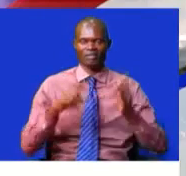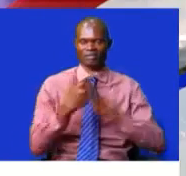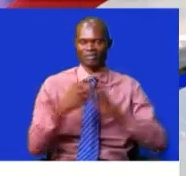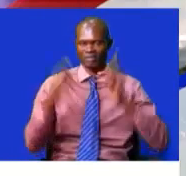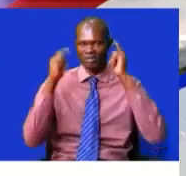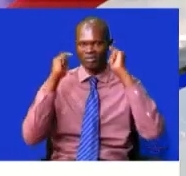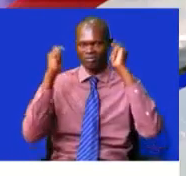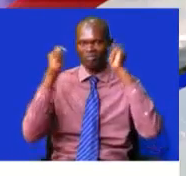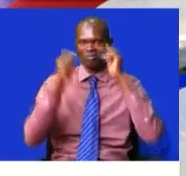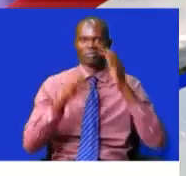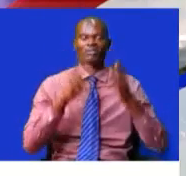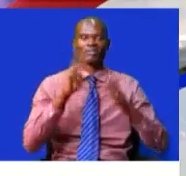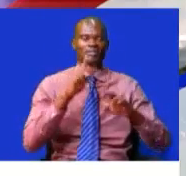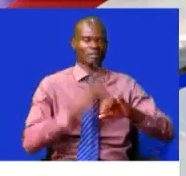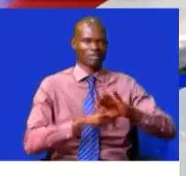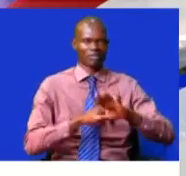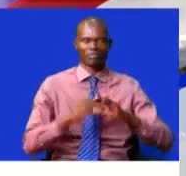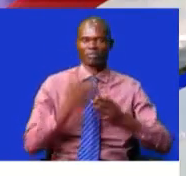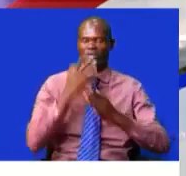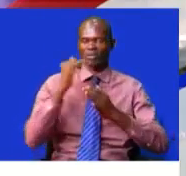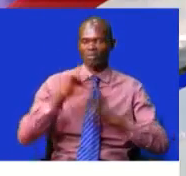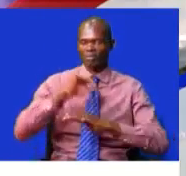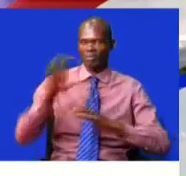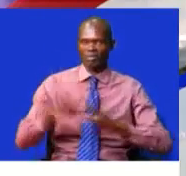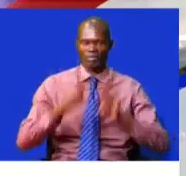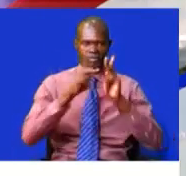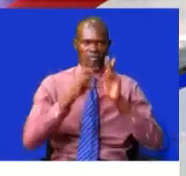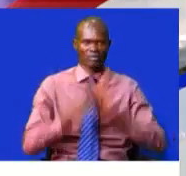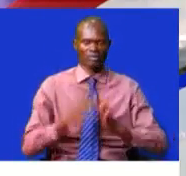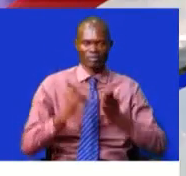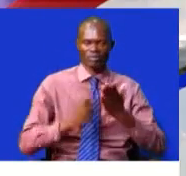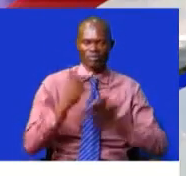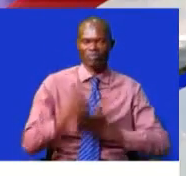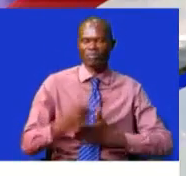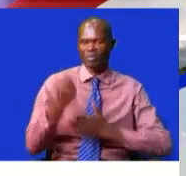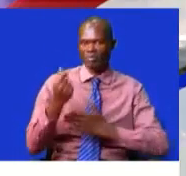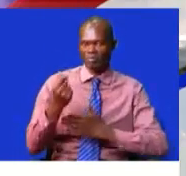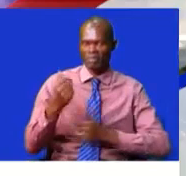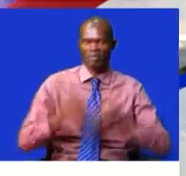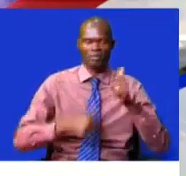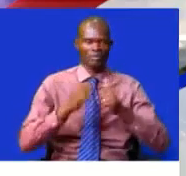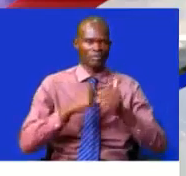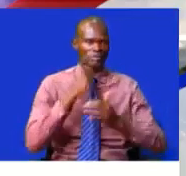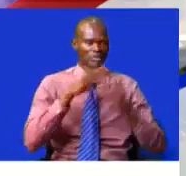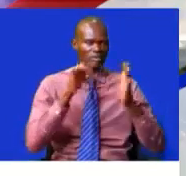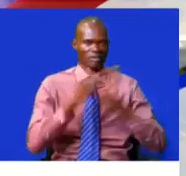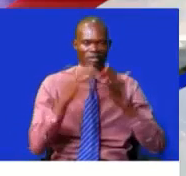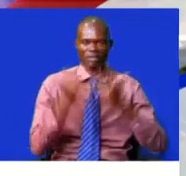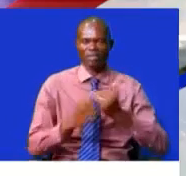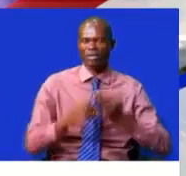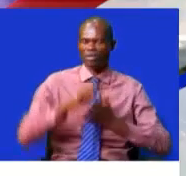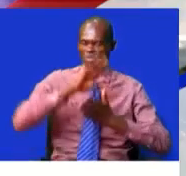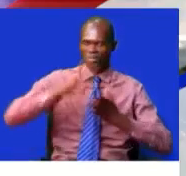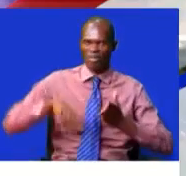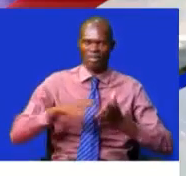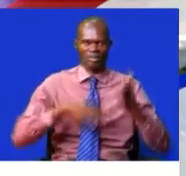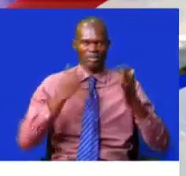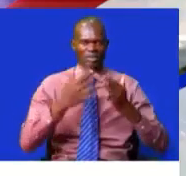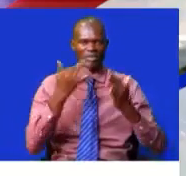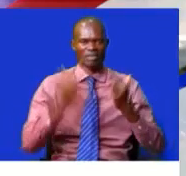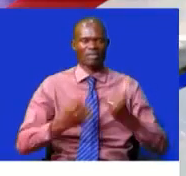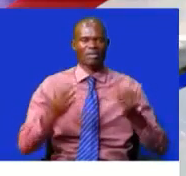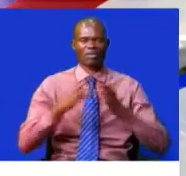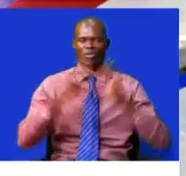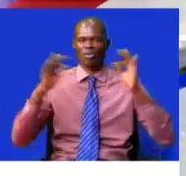mar ariyo ka gidwaro mondo mi sirikand kaunti ma Kisumu chulgi omenda ma giwacho ni koro tose deko kendo tieko thuolo